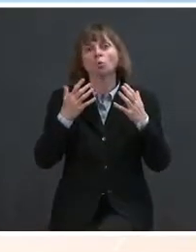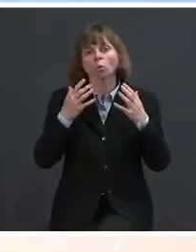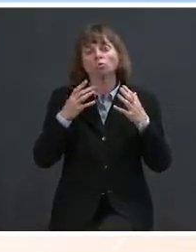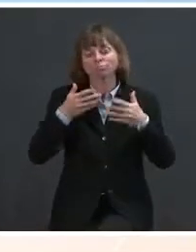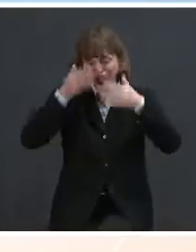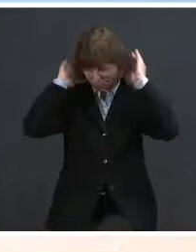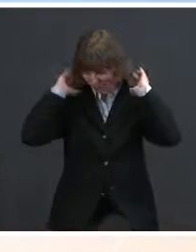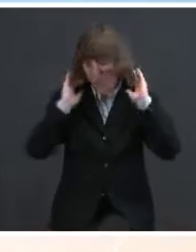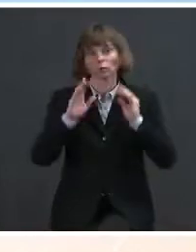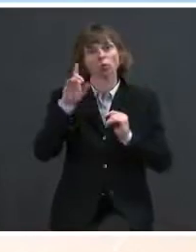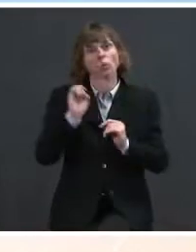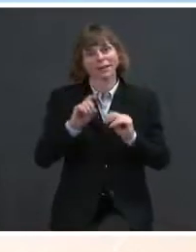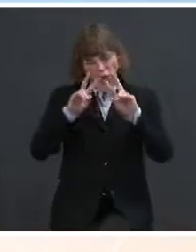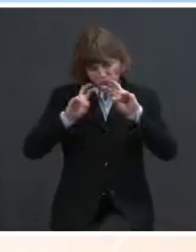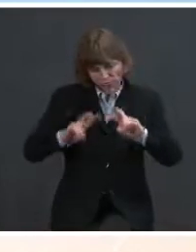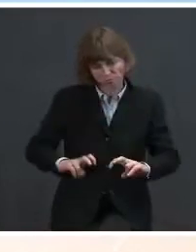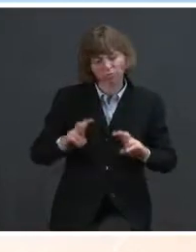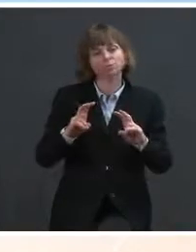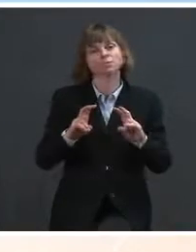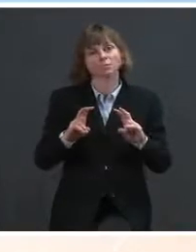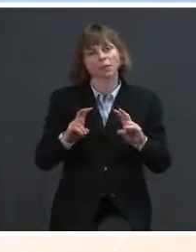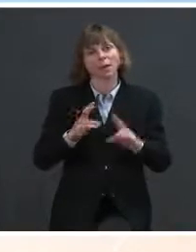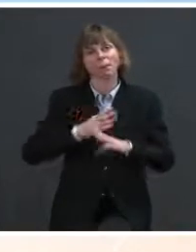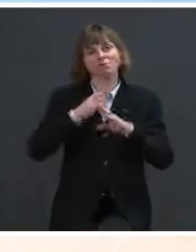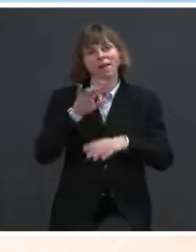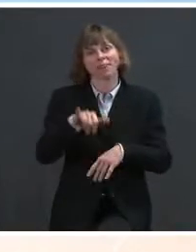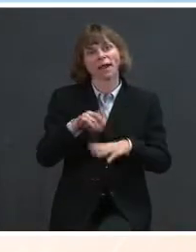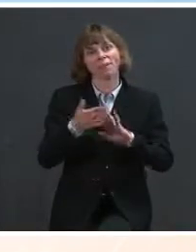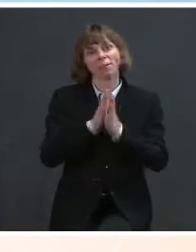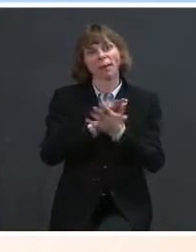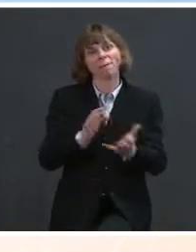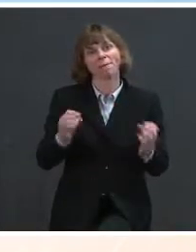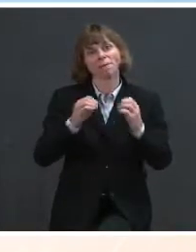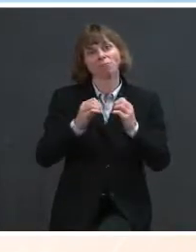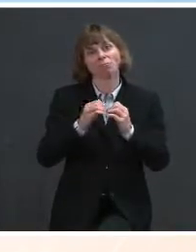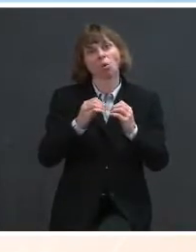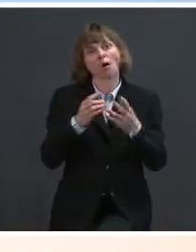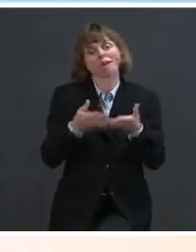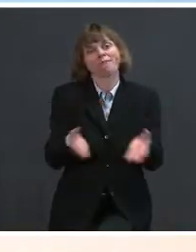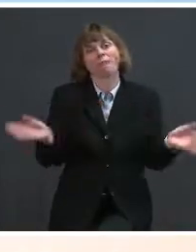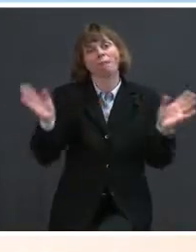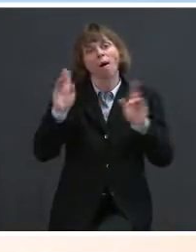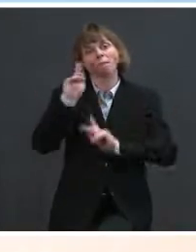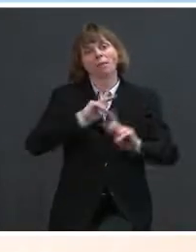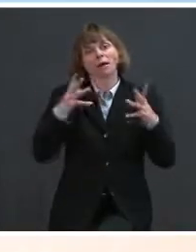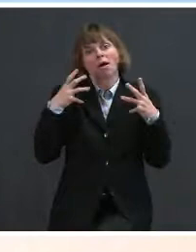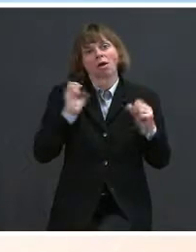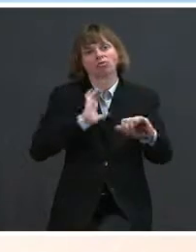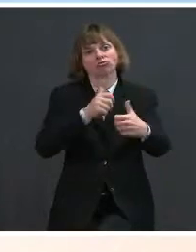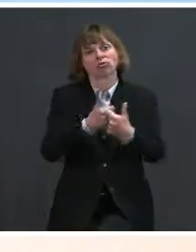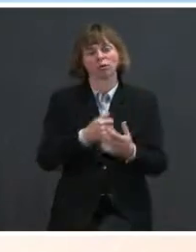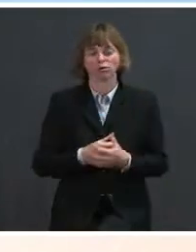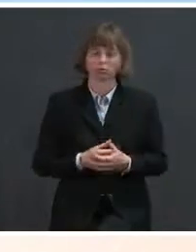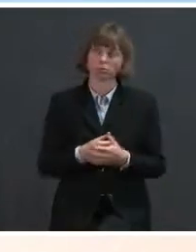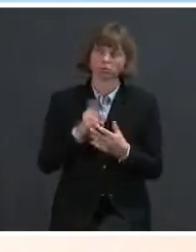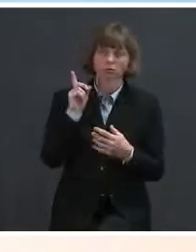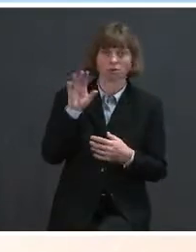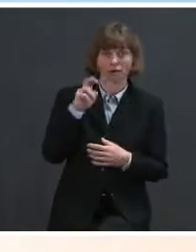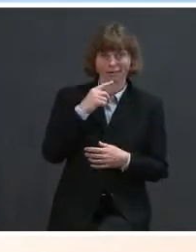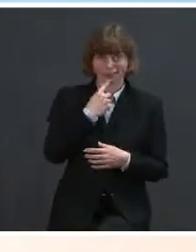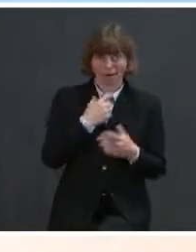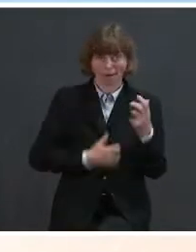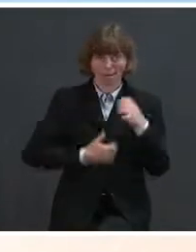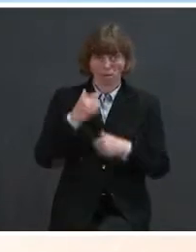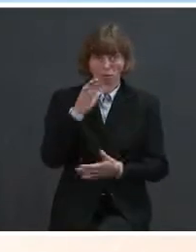this from becoming more of a public health challenge. And then one other topic quickly. Last night in his speech, President Biden reiterated his goal. He wants a majority of schools open by